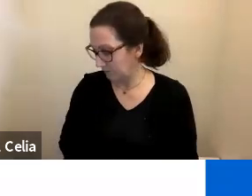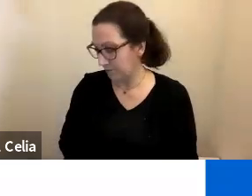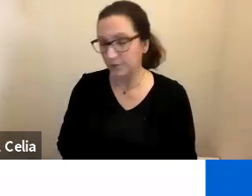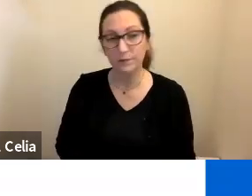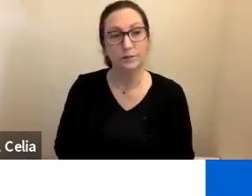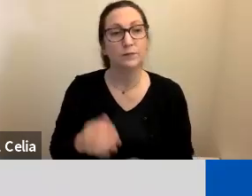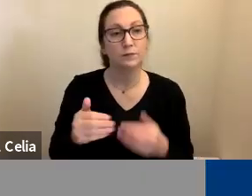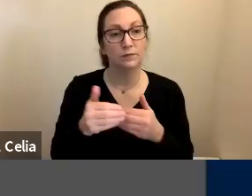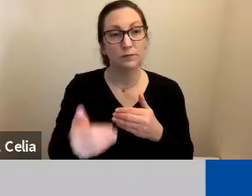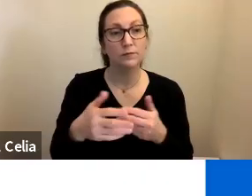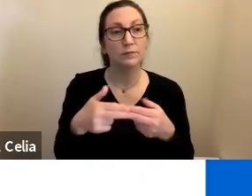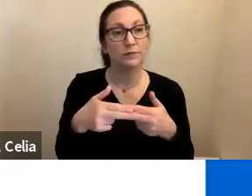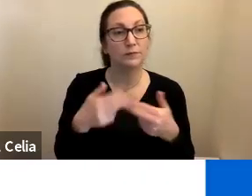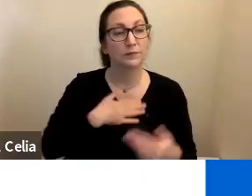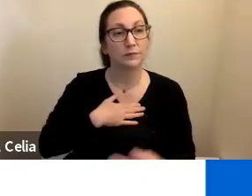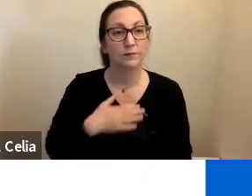Next slide, please.